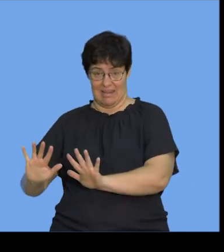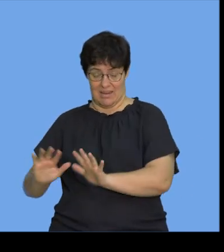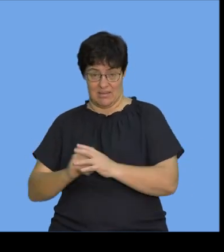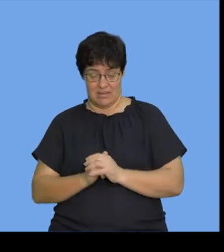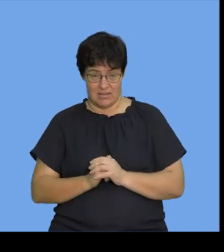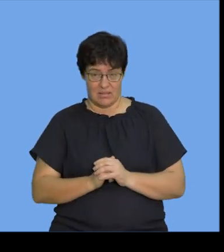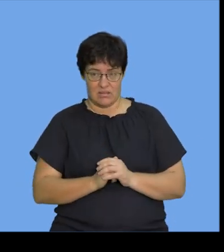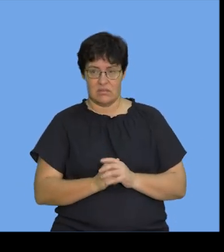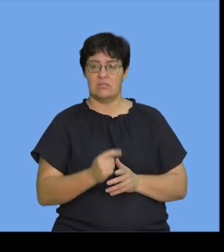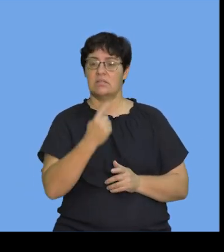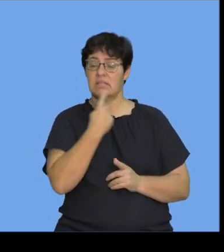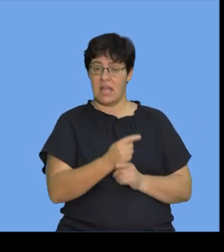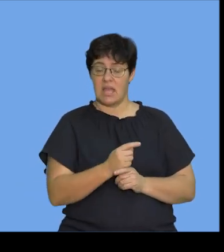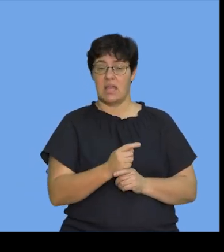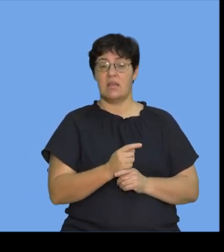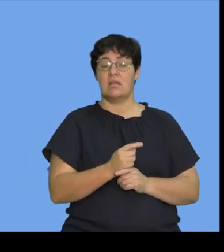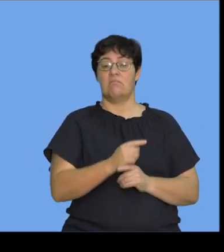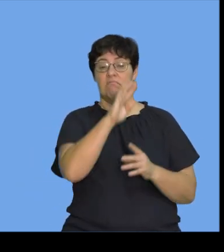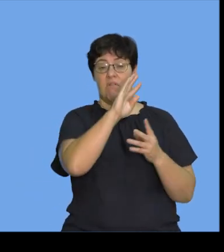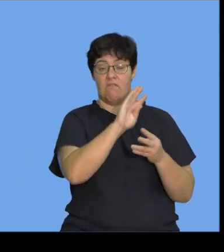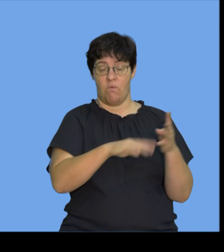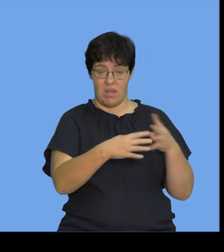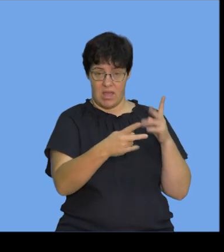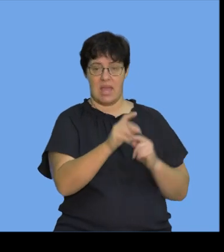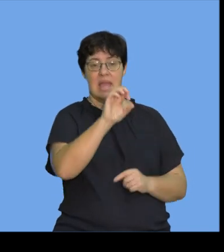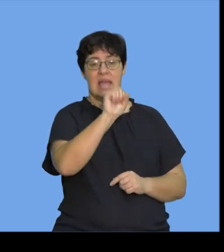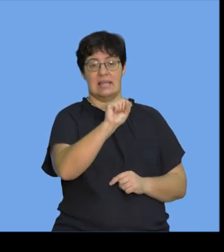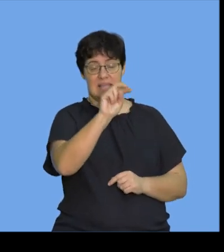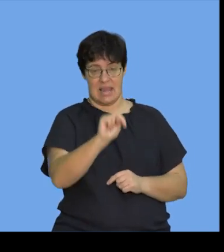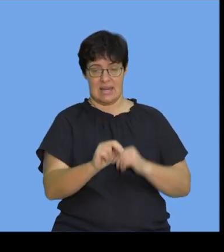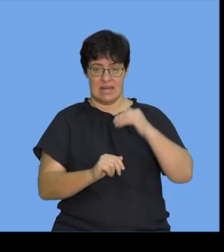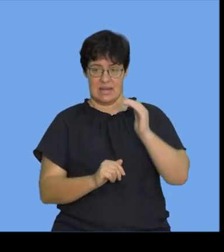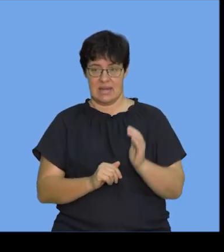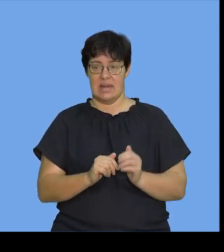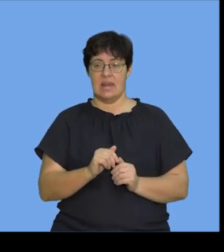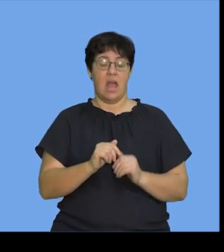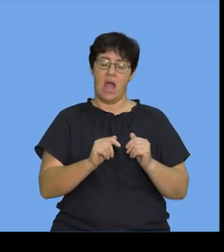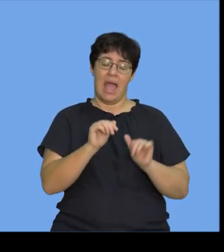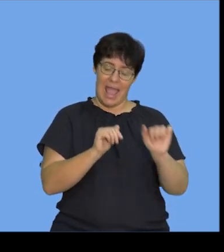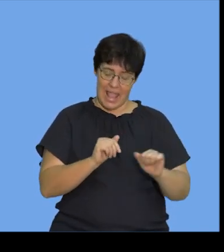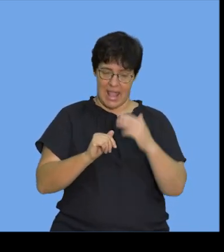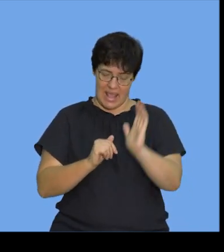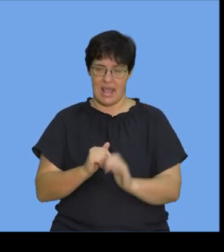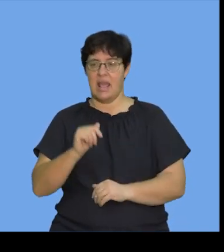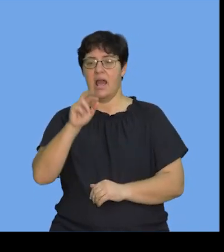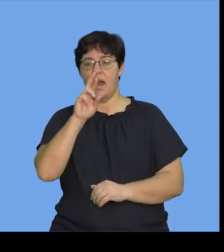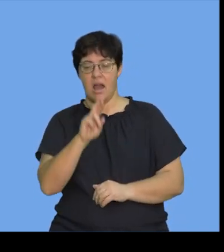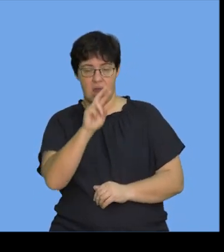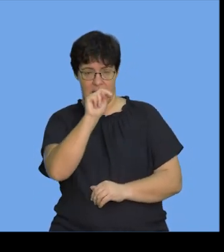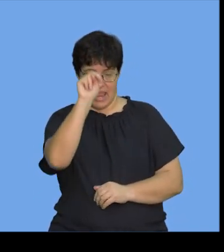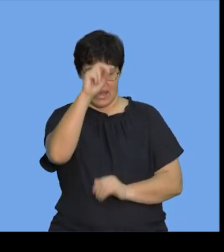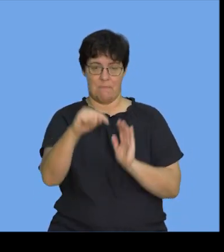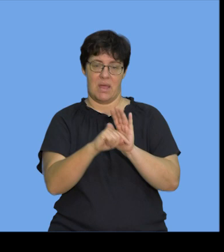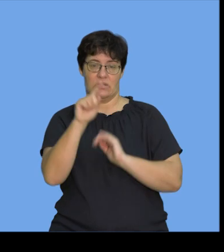So I said to you the formula will be Sn is equals to a into r to the n minus